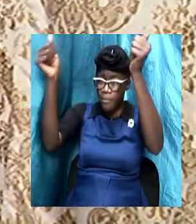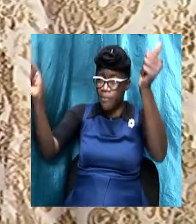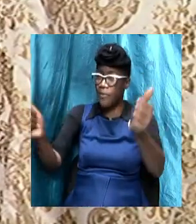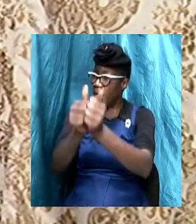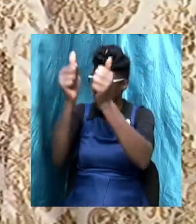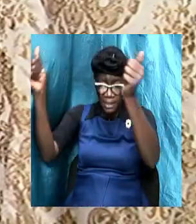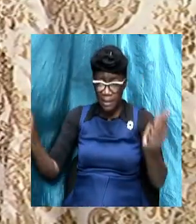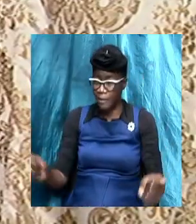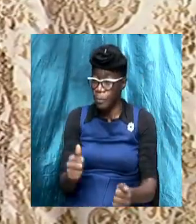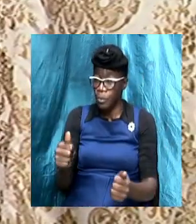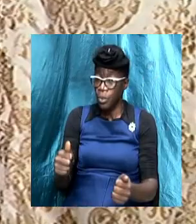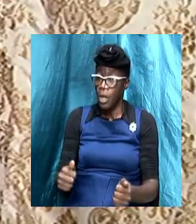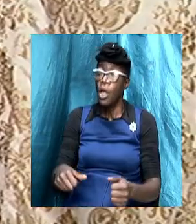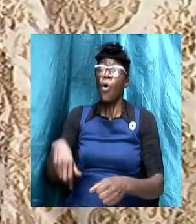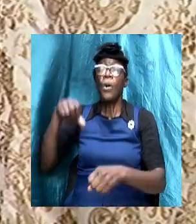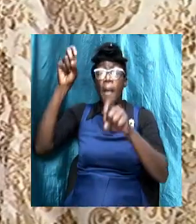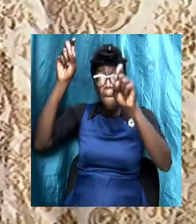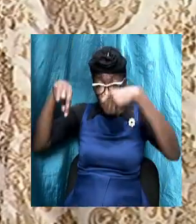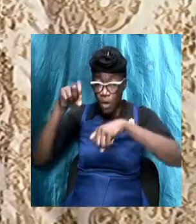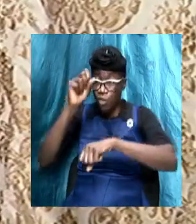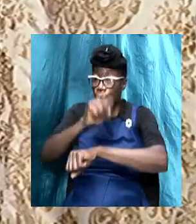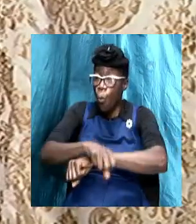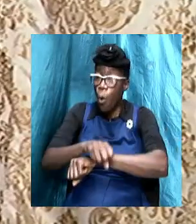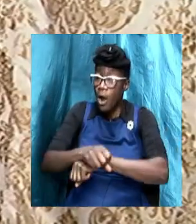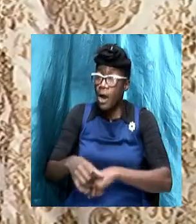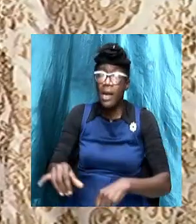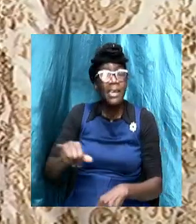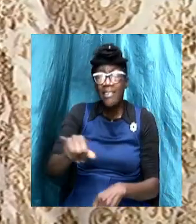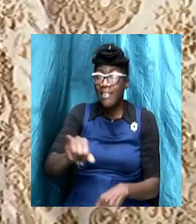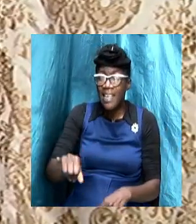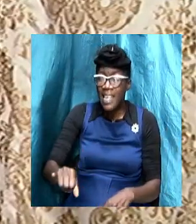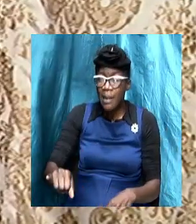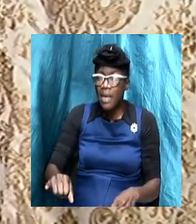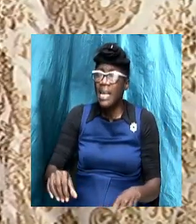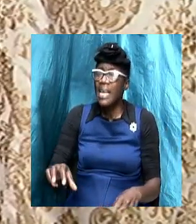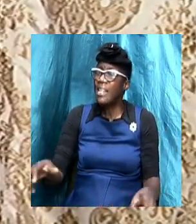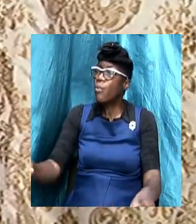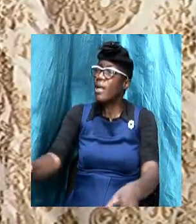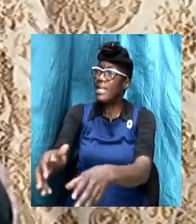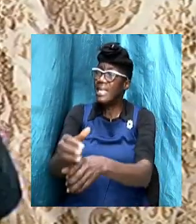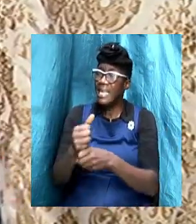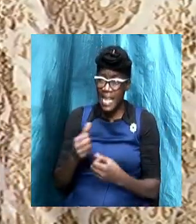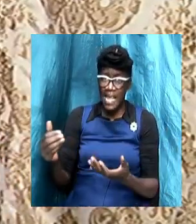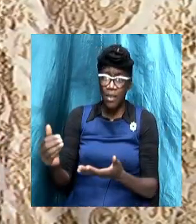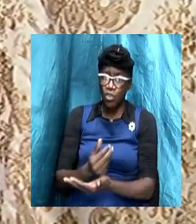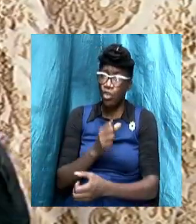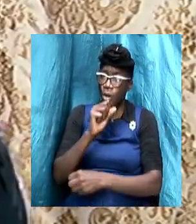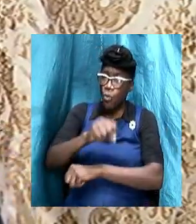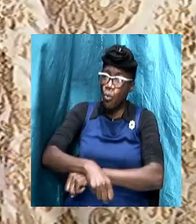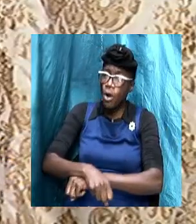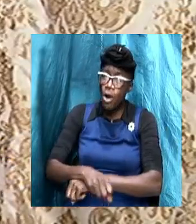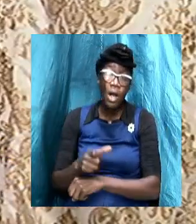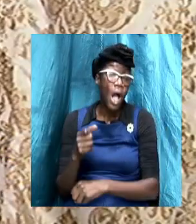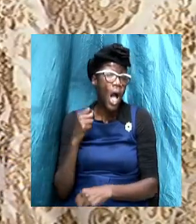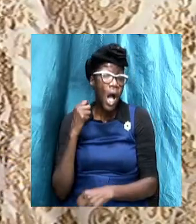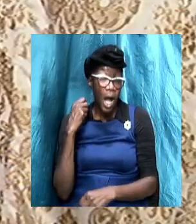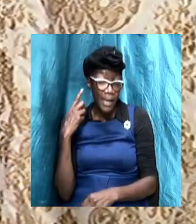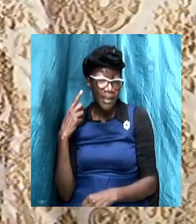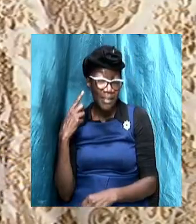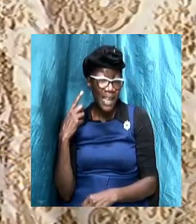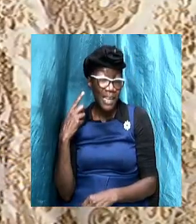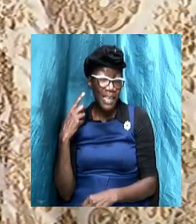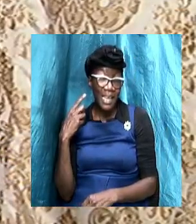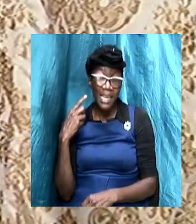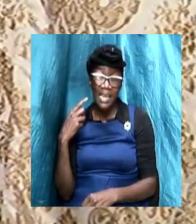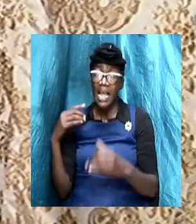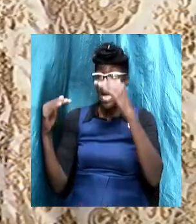to operate as such. But guess what? It's going to take some work. It's going to take us understand and align our minds with